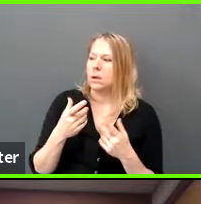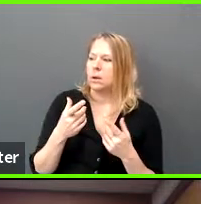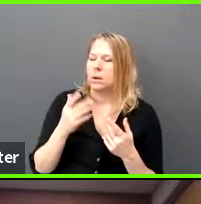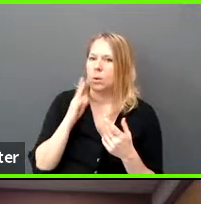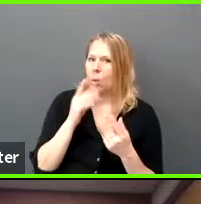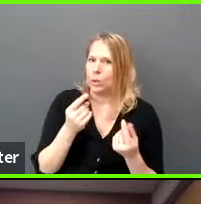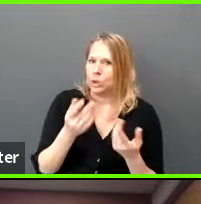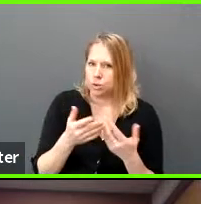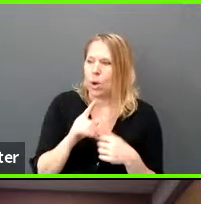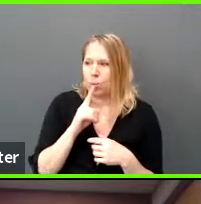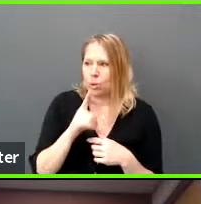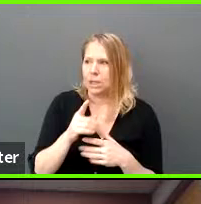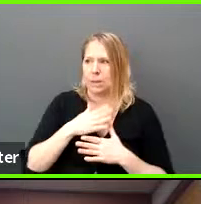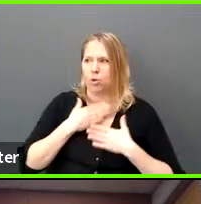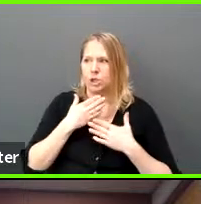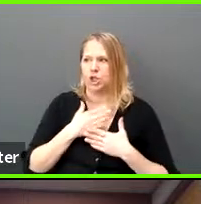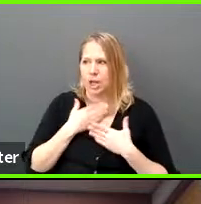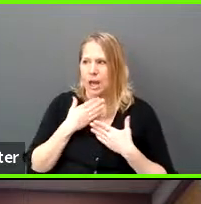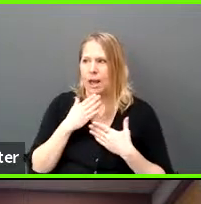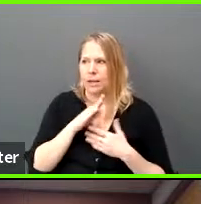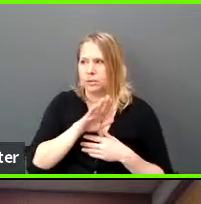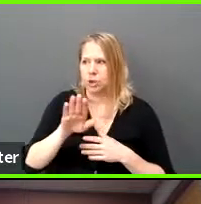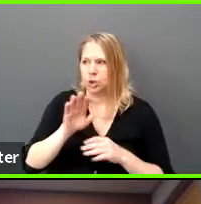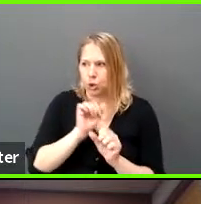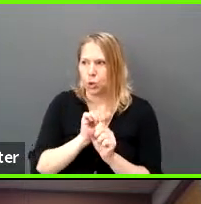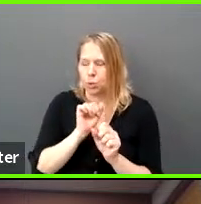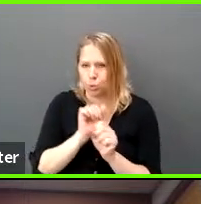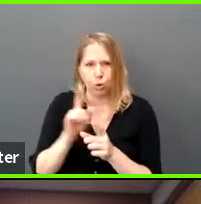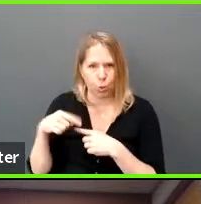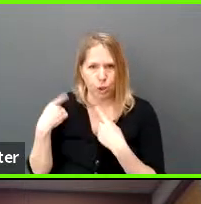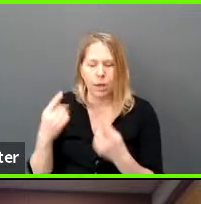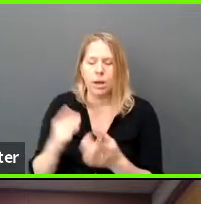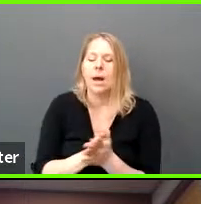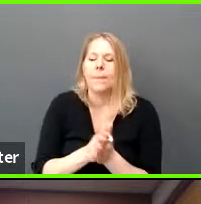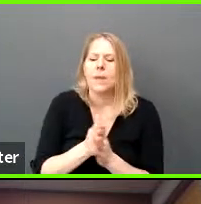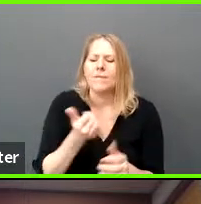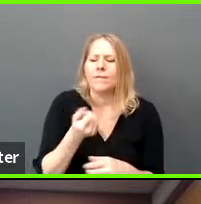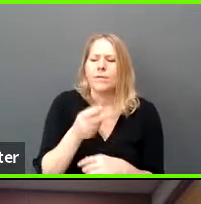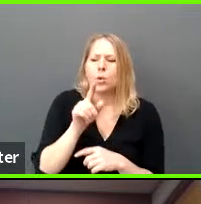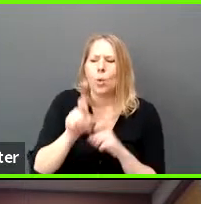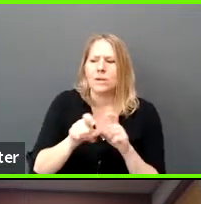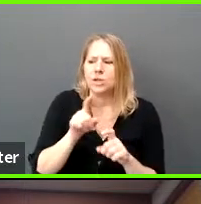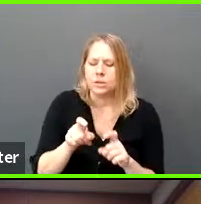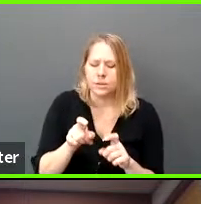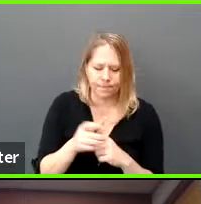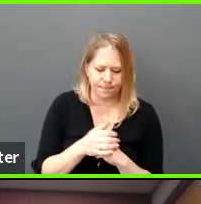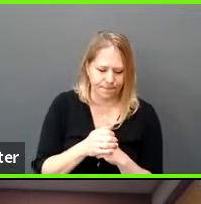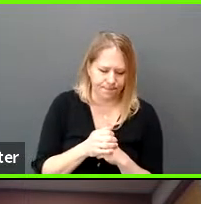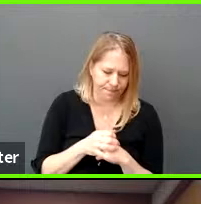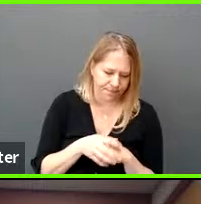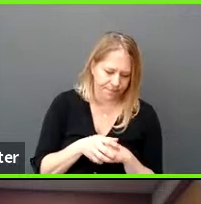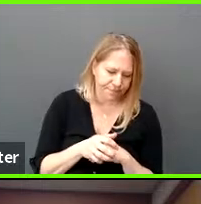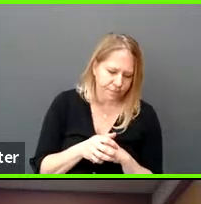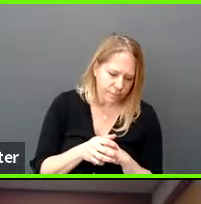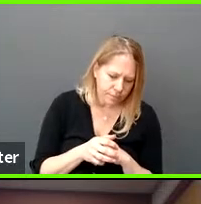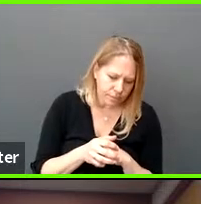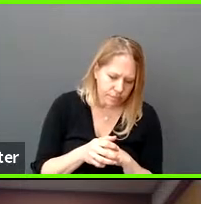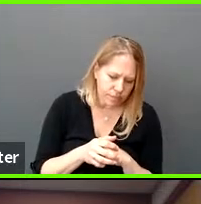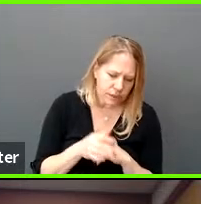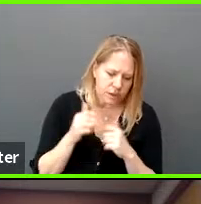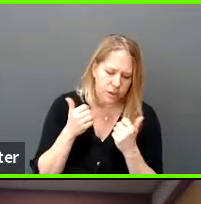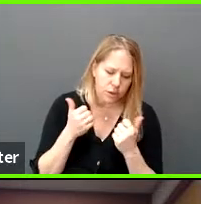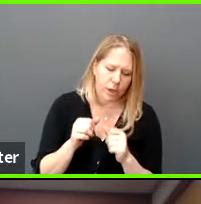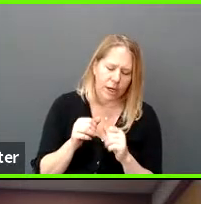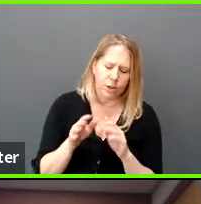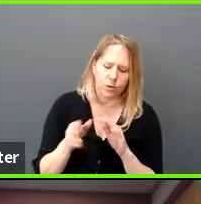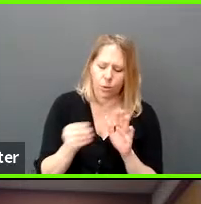we going to do? So I really appreciate all the work you guys have done. I had a couple of questions I'm going to try to kind of go through